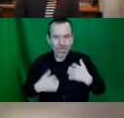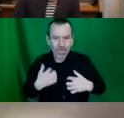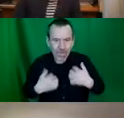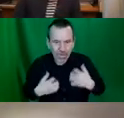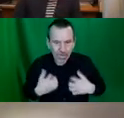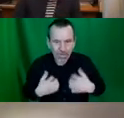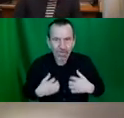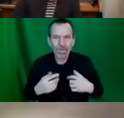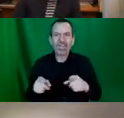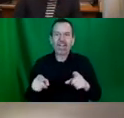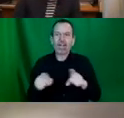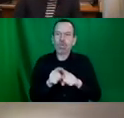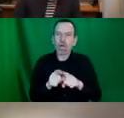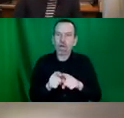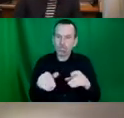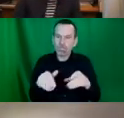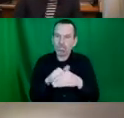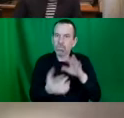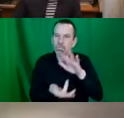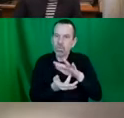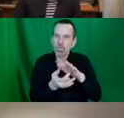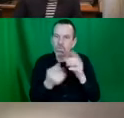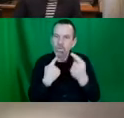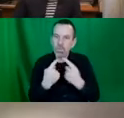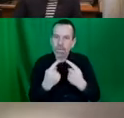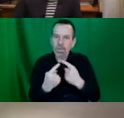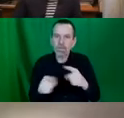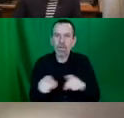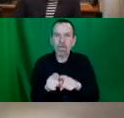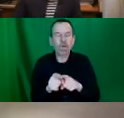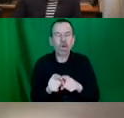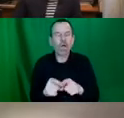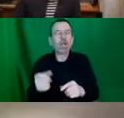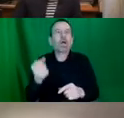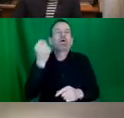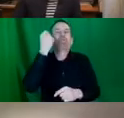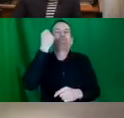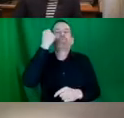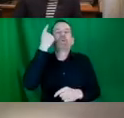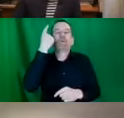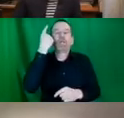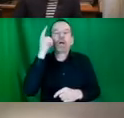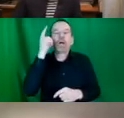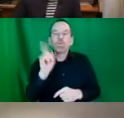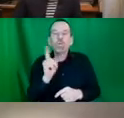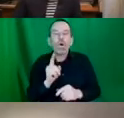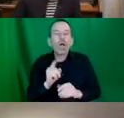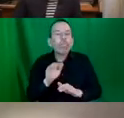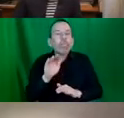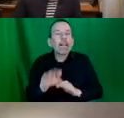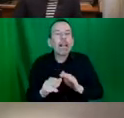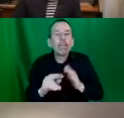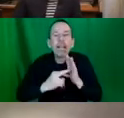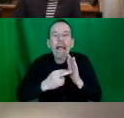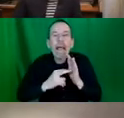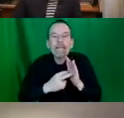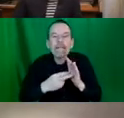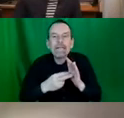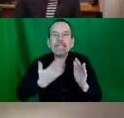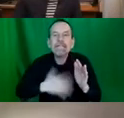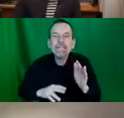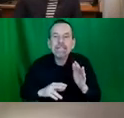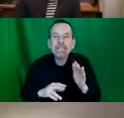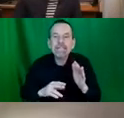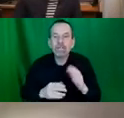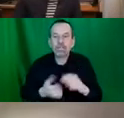key information. It also made me aware of the steps disaster planning takes in an exhibition setting, pertaining to the retrieval